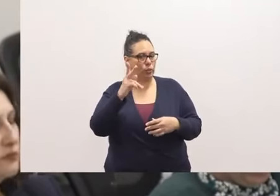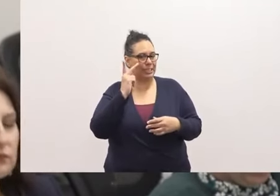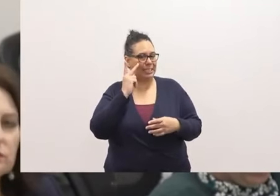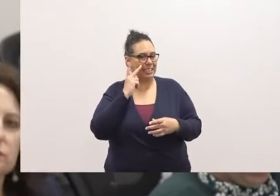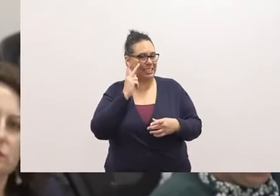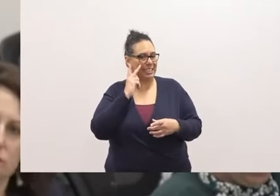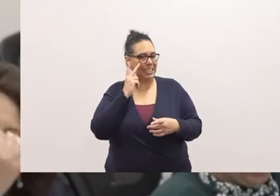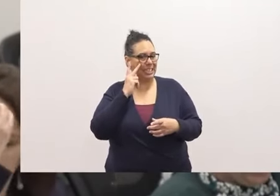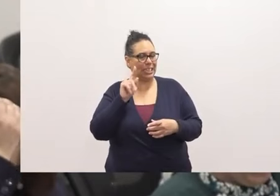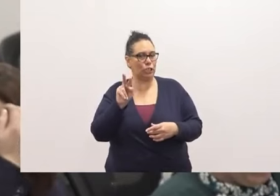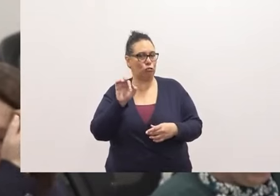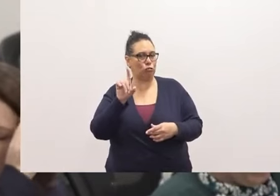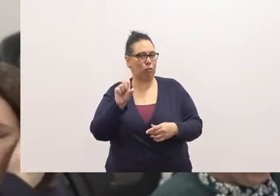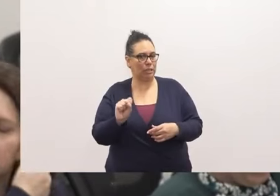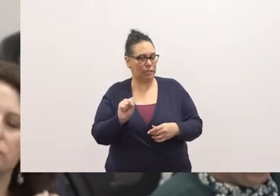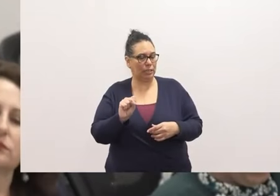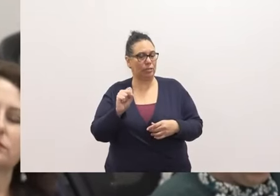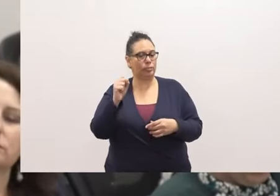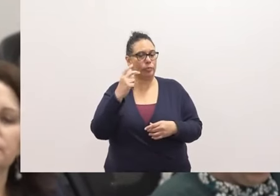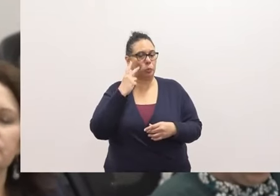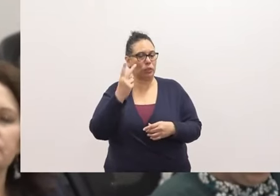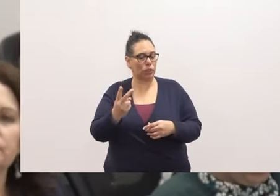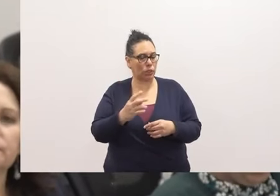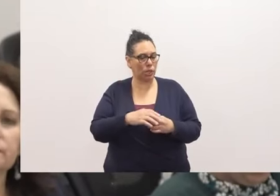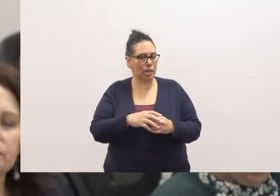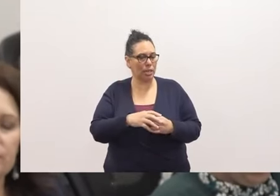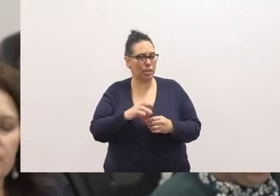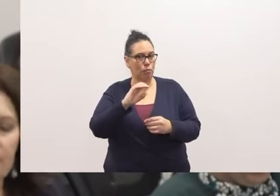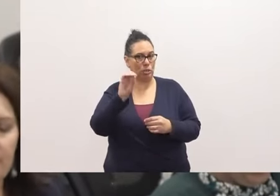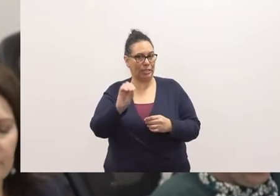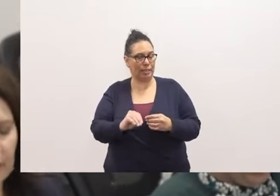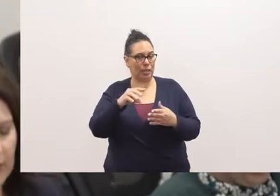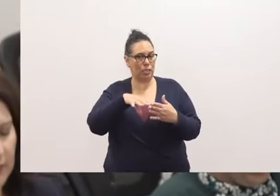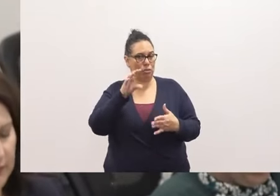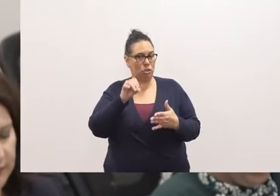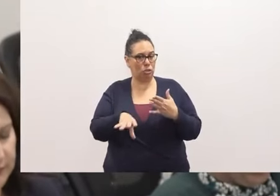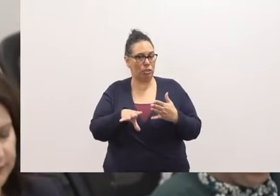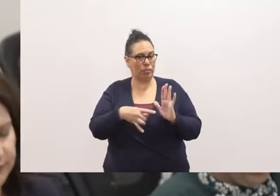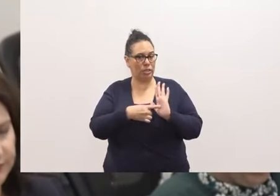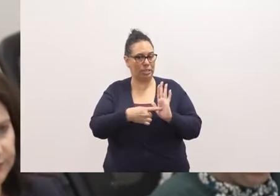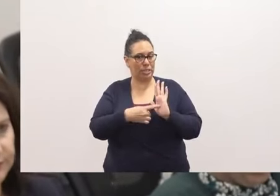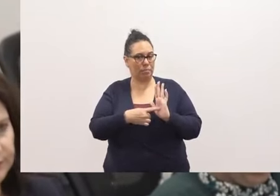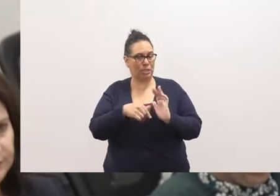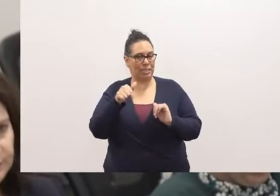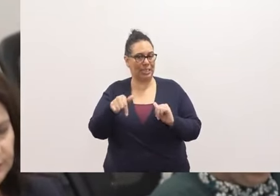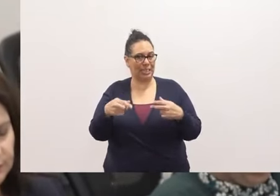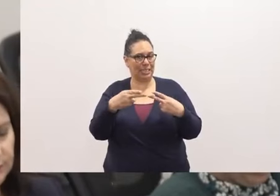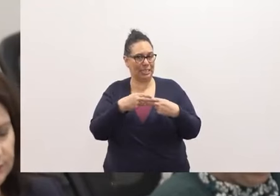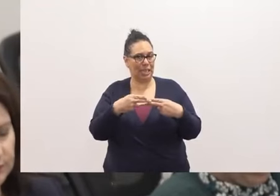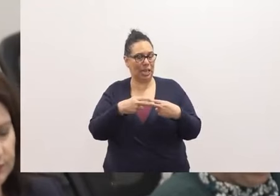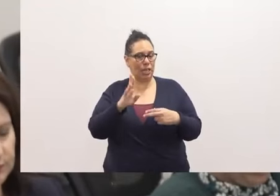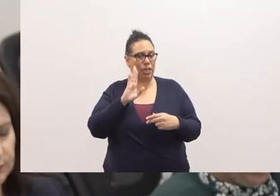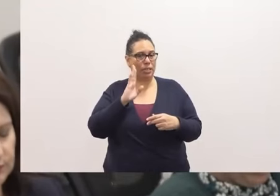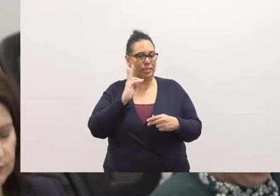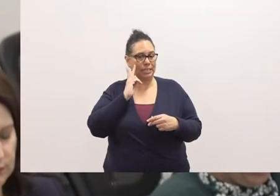start seeing some of the trends. But when we look at the percentage of students, for example, on this slide, we're seeing